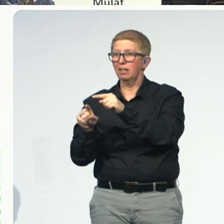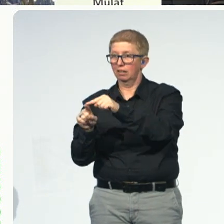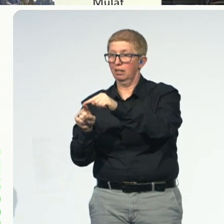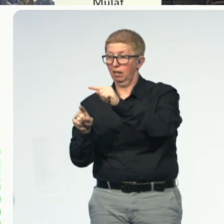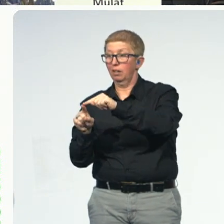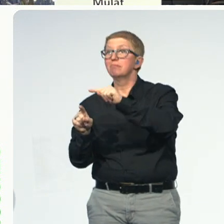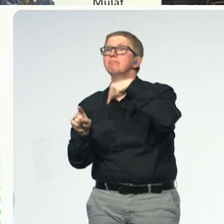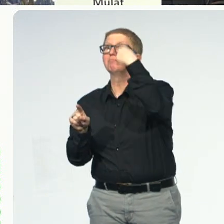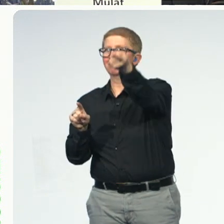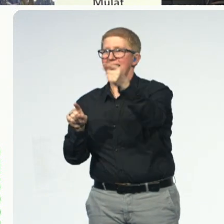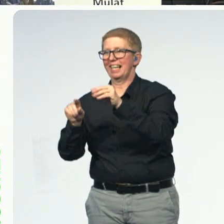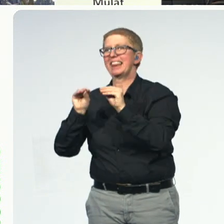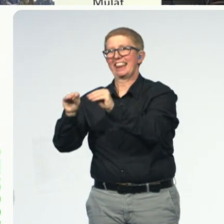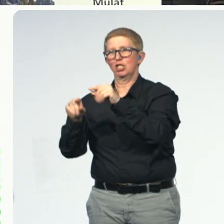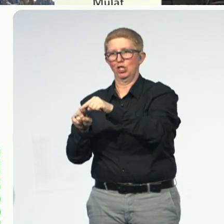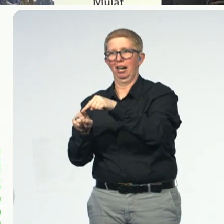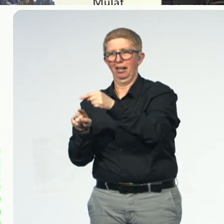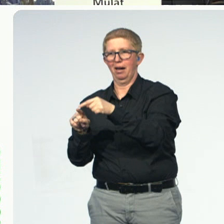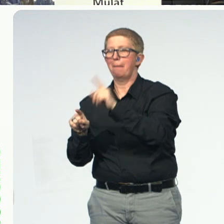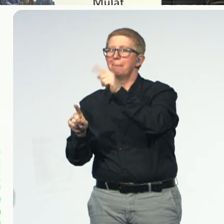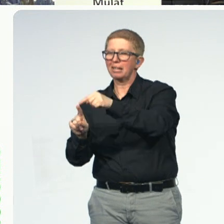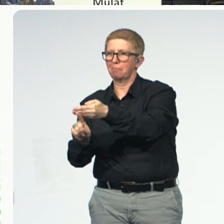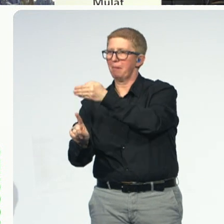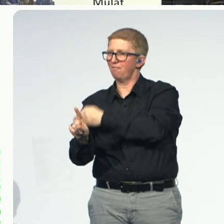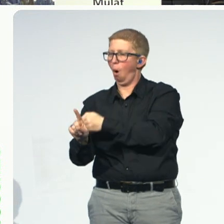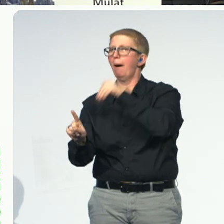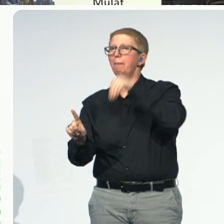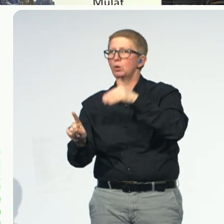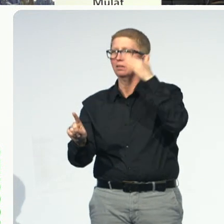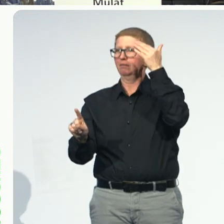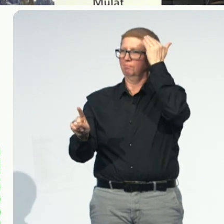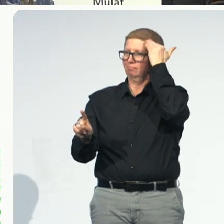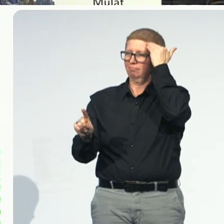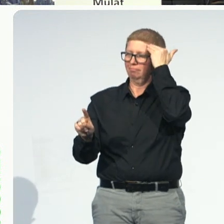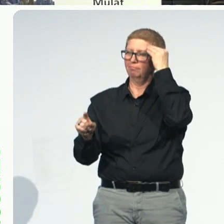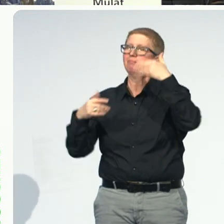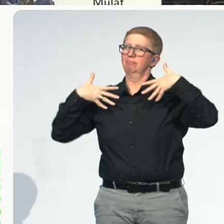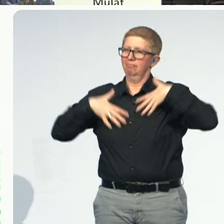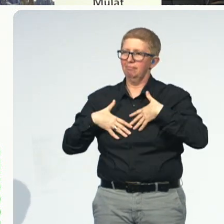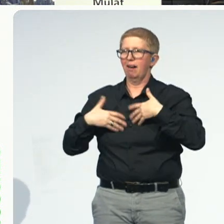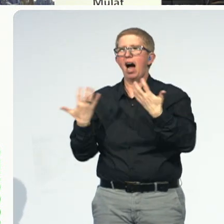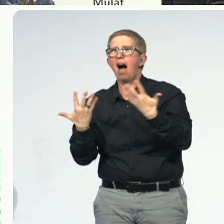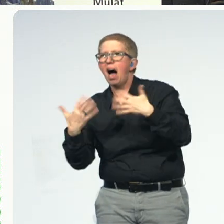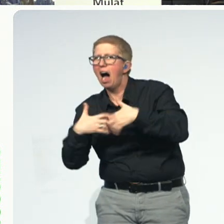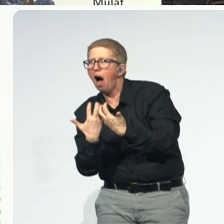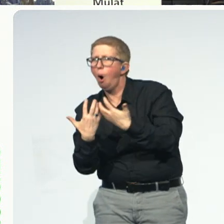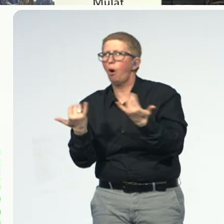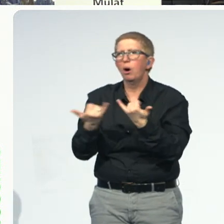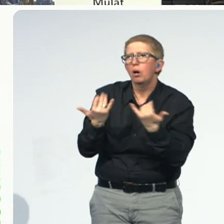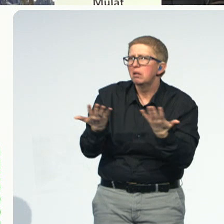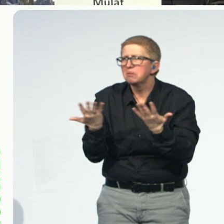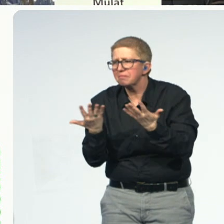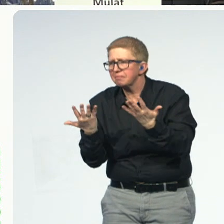to accept deaf and hard of hearing children to their schools, especially in the rural areas of the country,